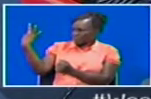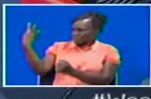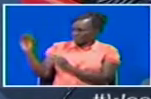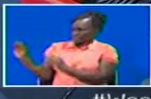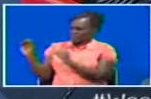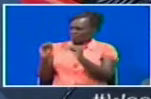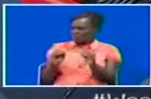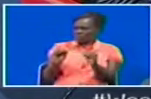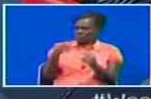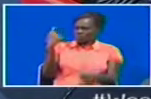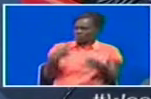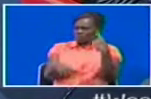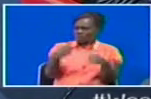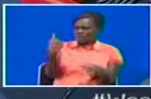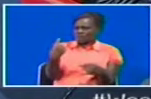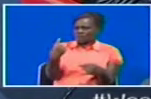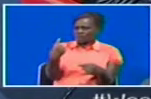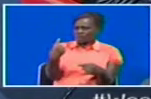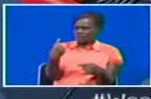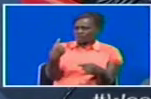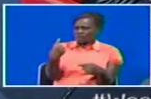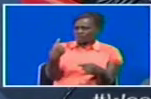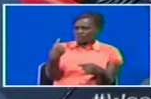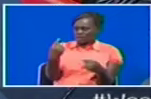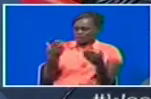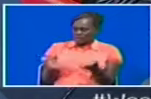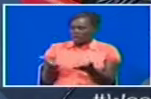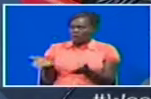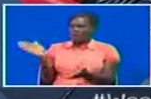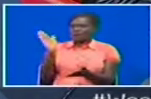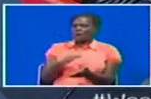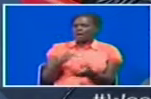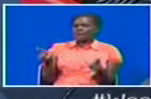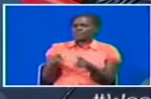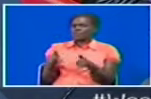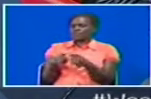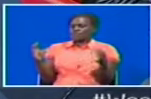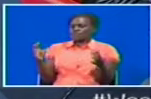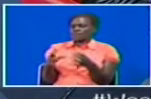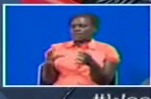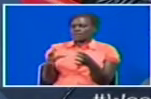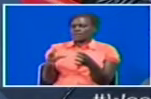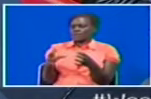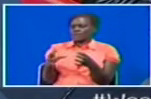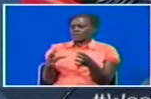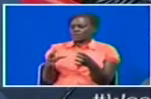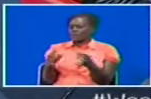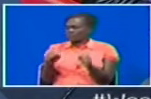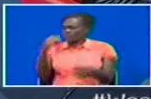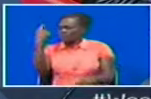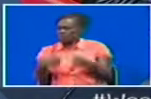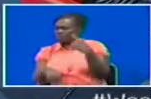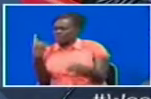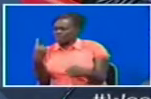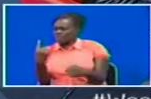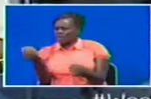defected and won. Yes. Okay, in PDP. Yes. And now he's back to the same party where you're seeking a ticket. Do you see yourself beating him again